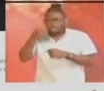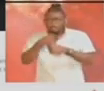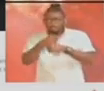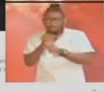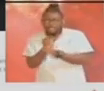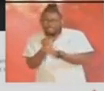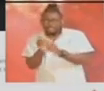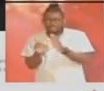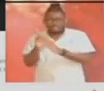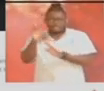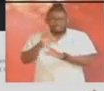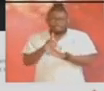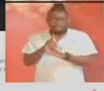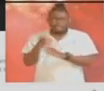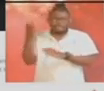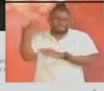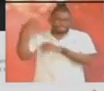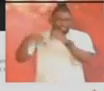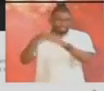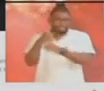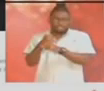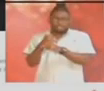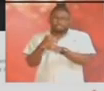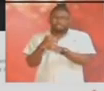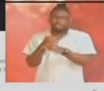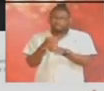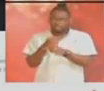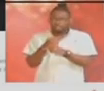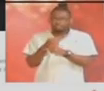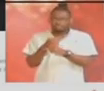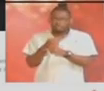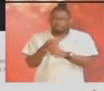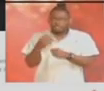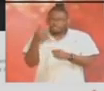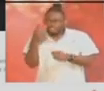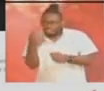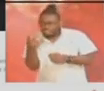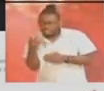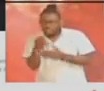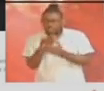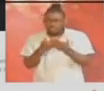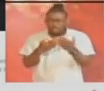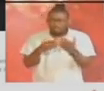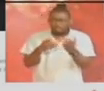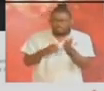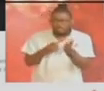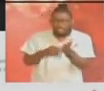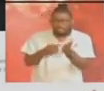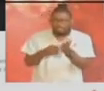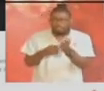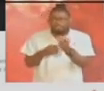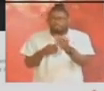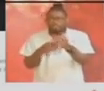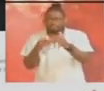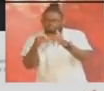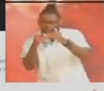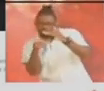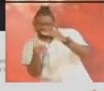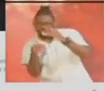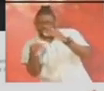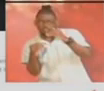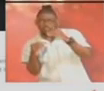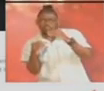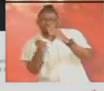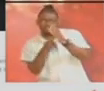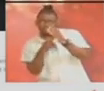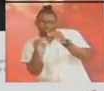increasing increments, decreasing or constant increments in terms of numbers of new cases. The blue bars, the